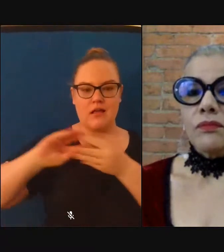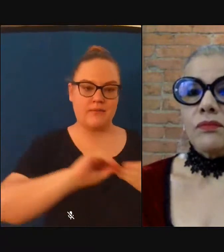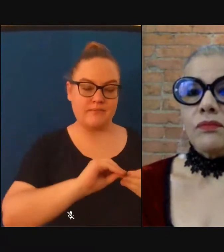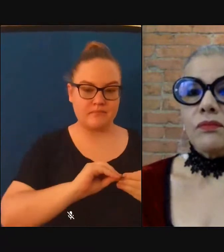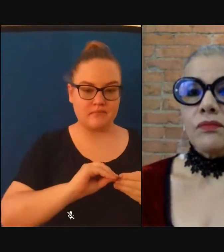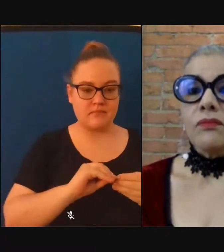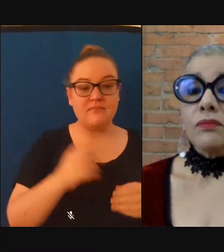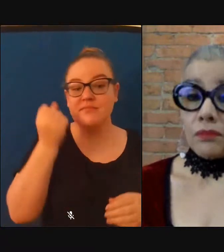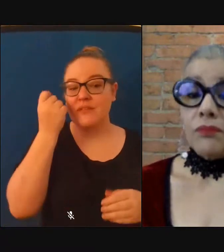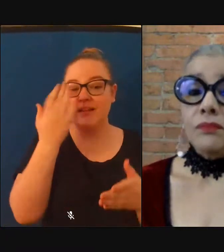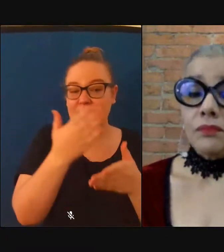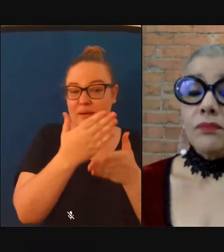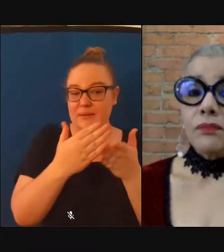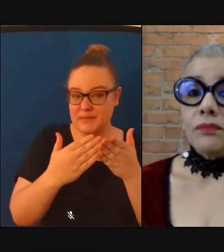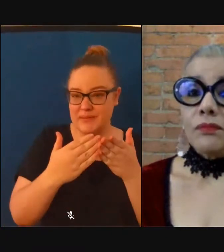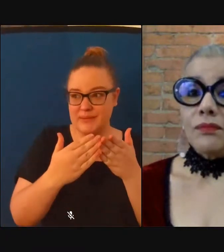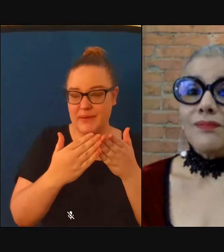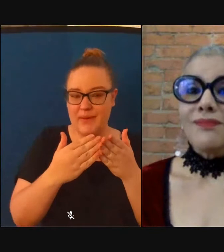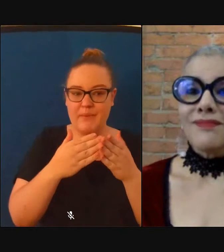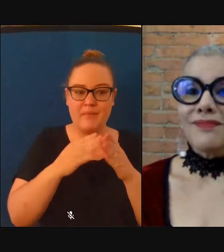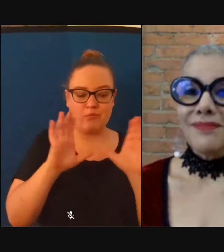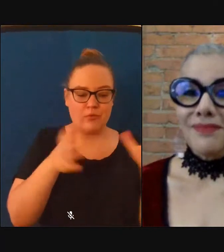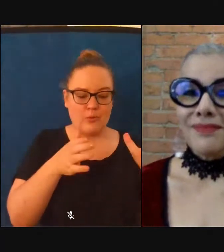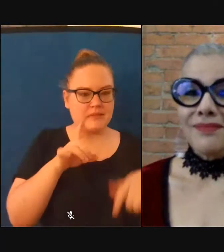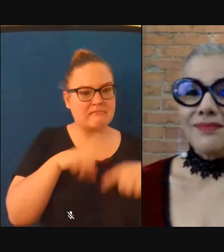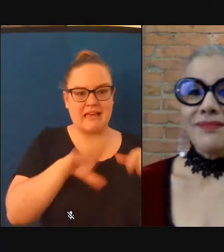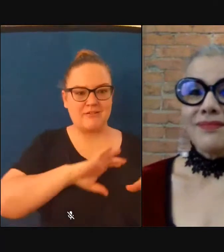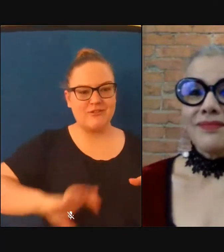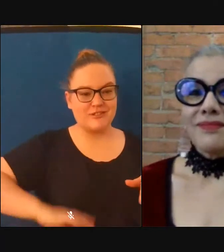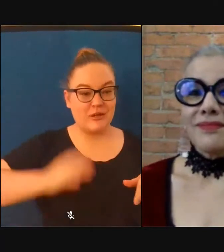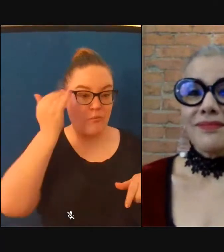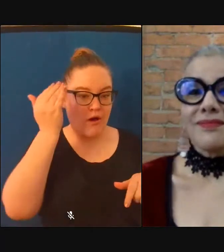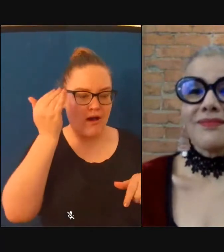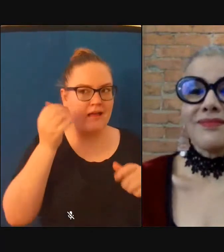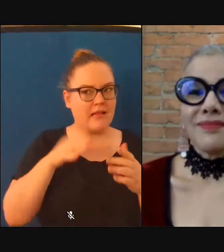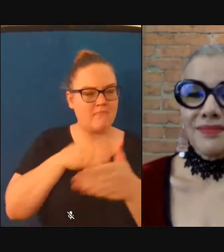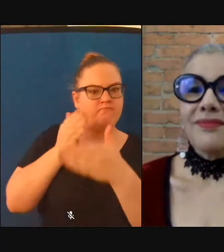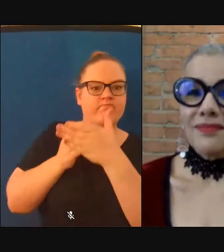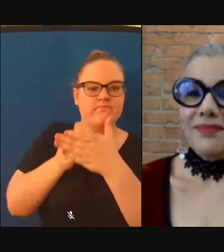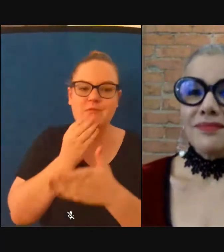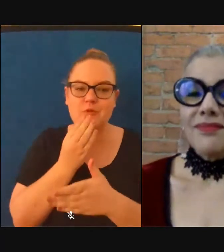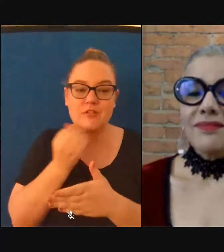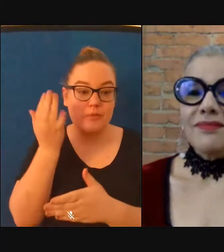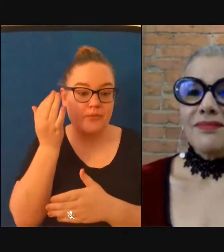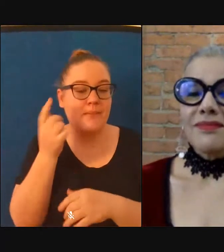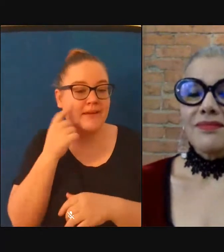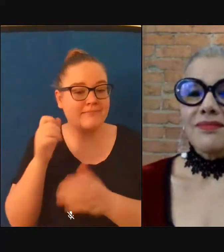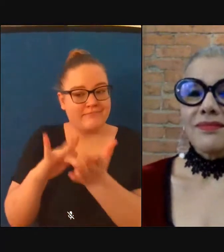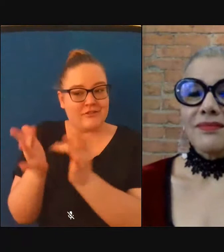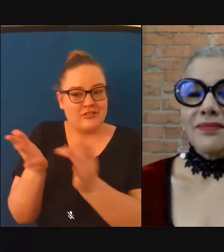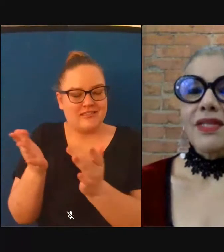to be Christian because Jesus was a Jew. So it's like you can't even be Jesus, and people, if you can be Jesus and people will still